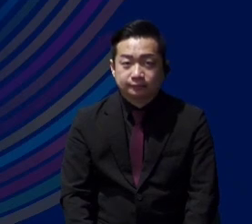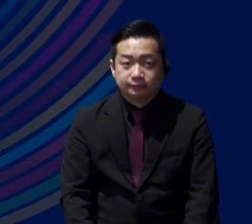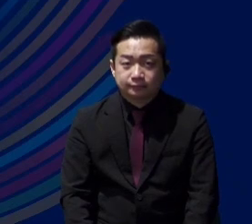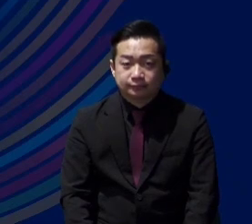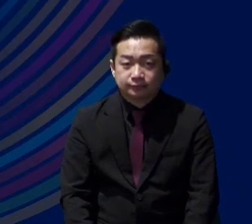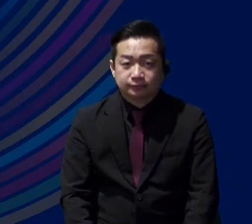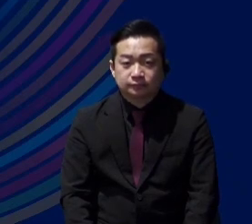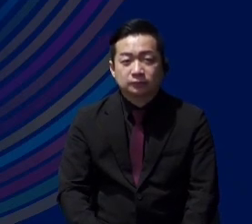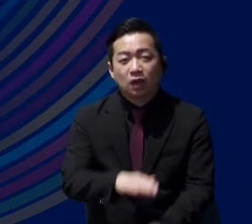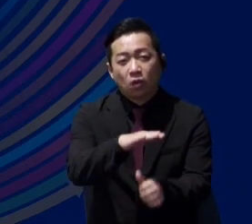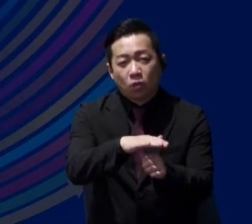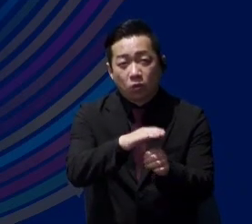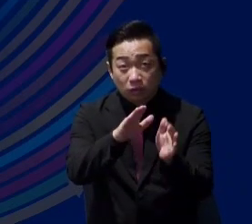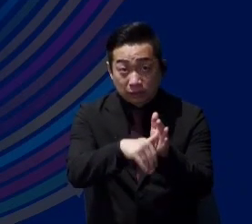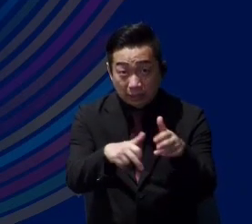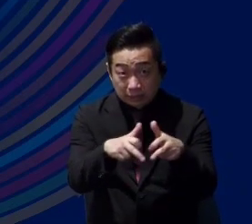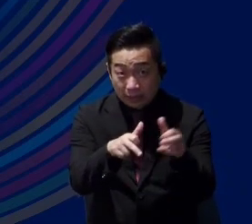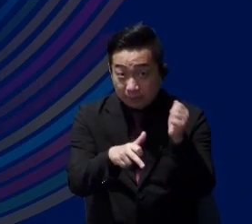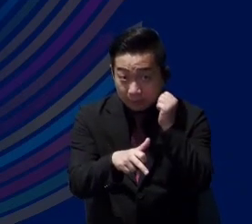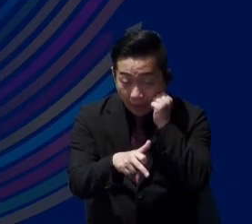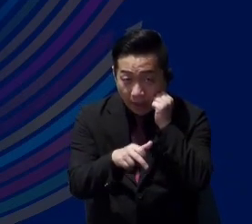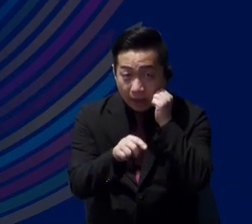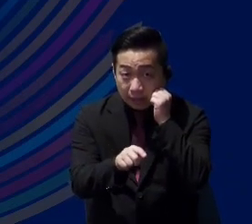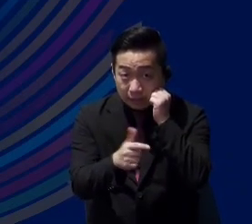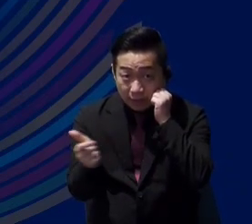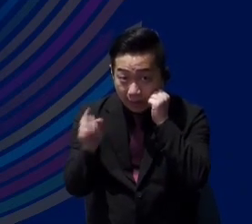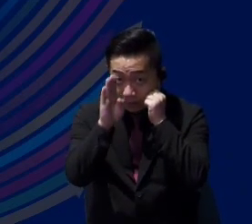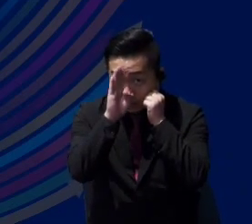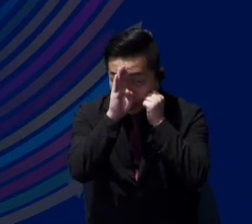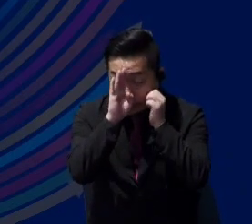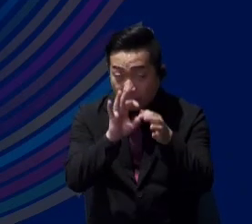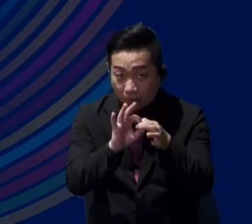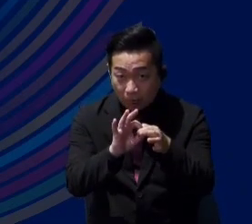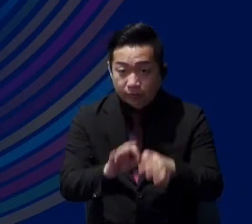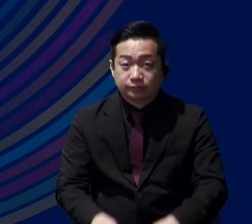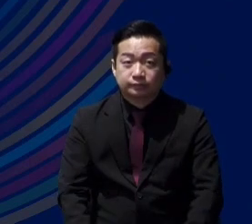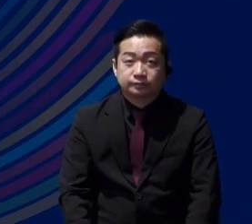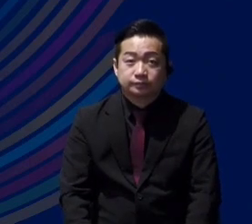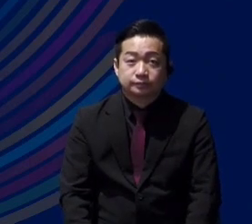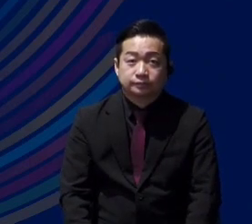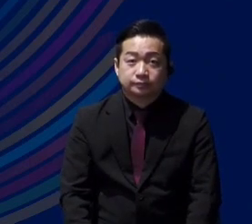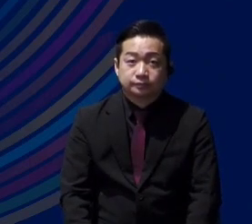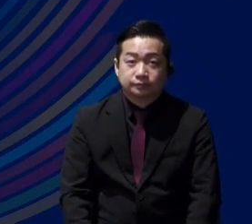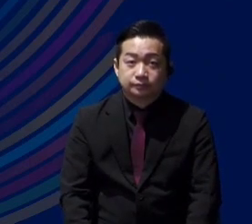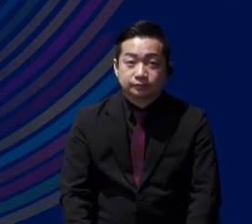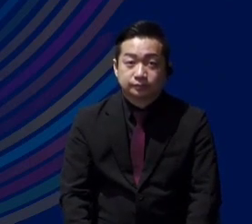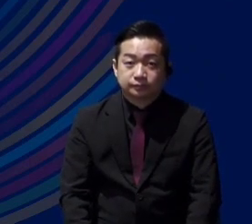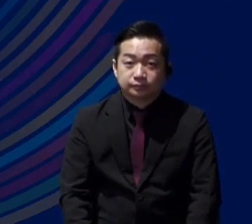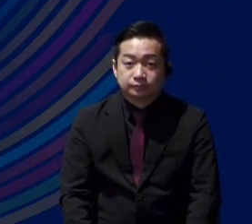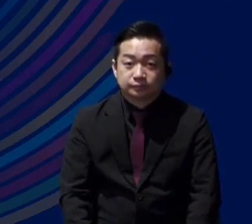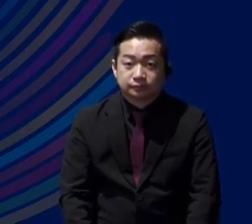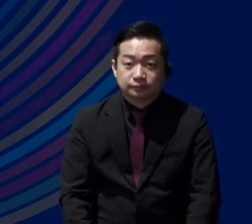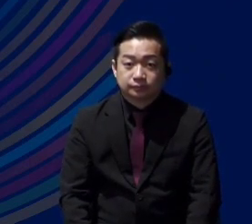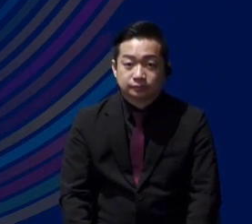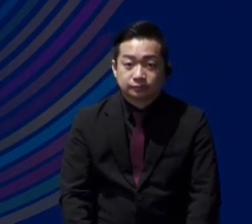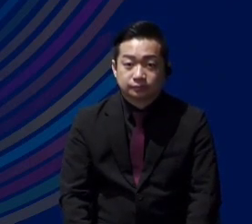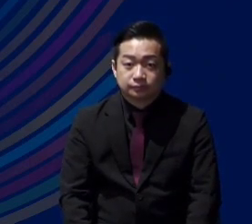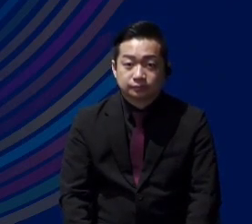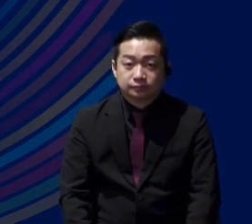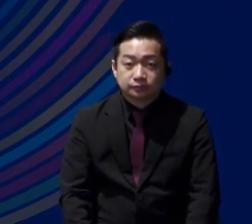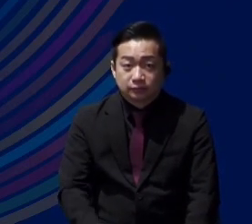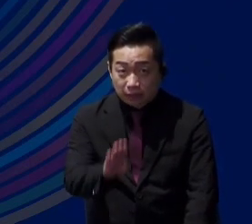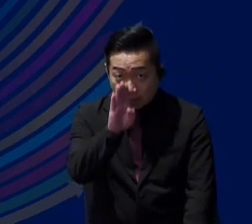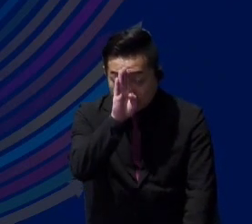had diabetes, and then we put together all of these